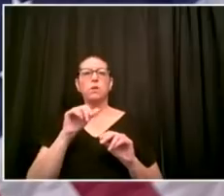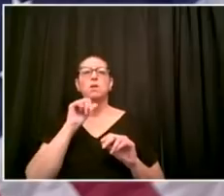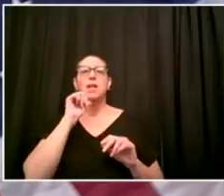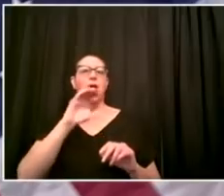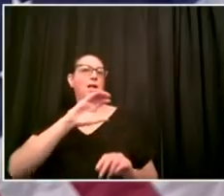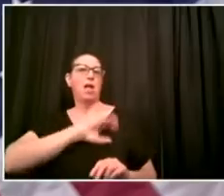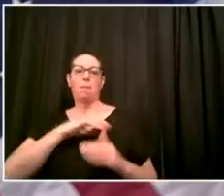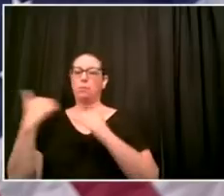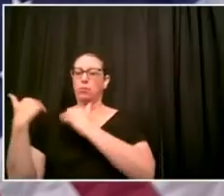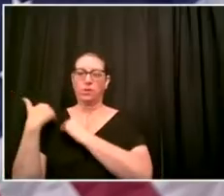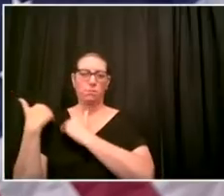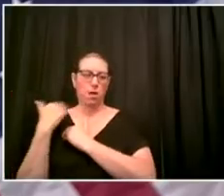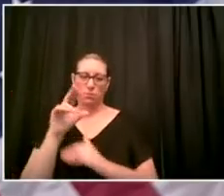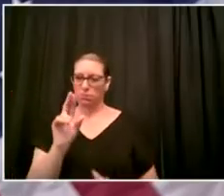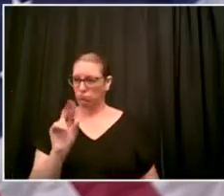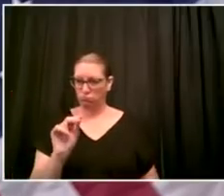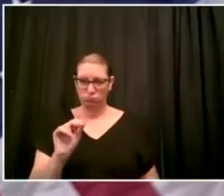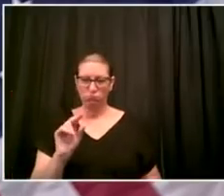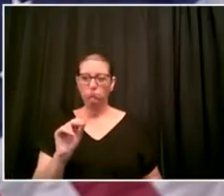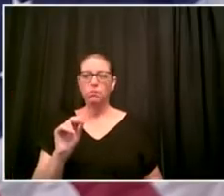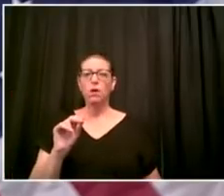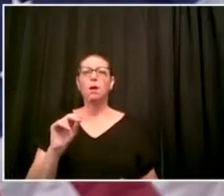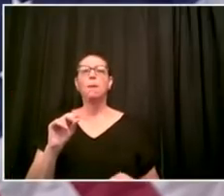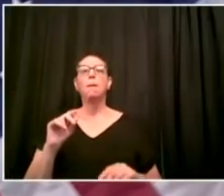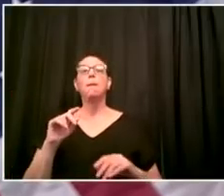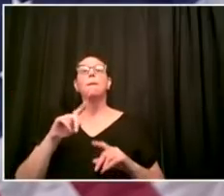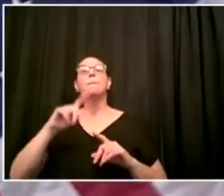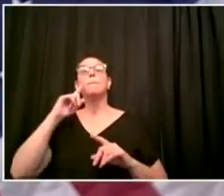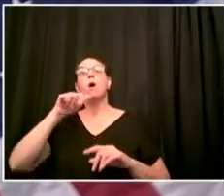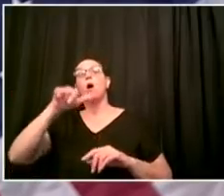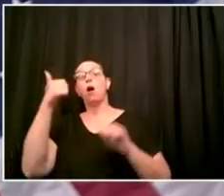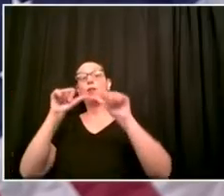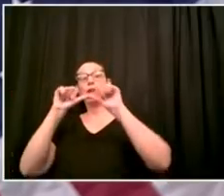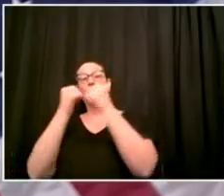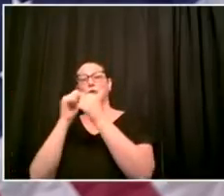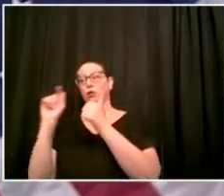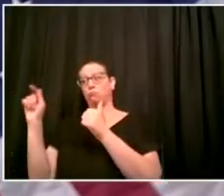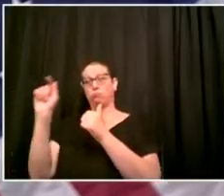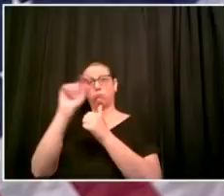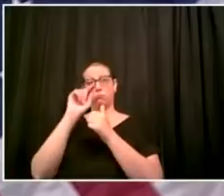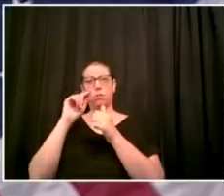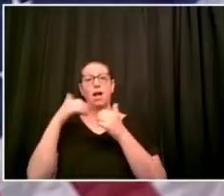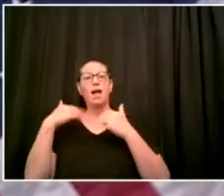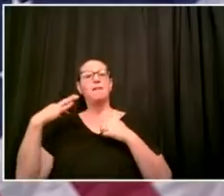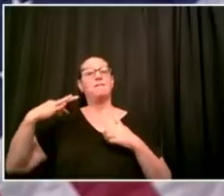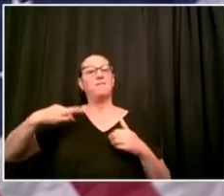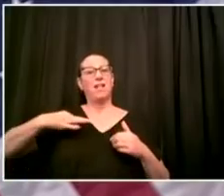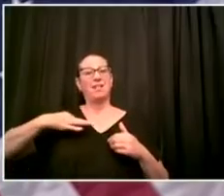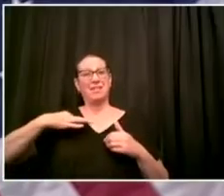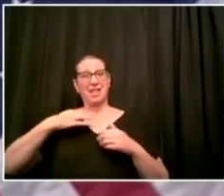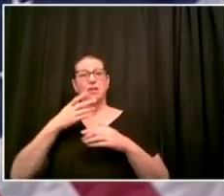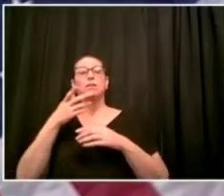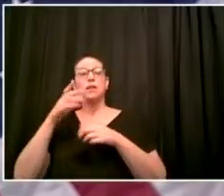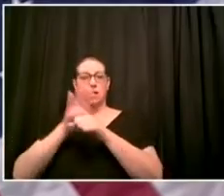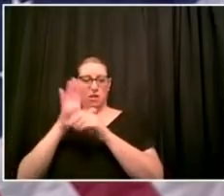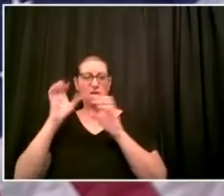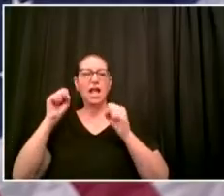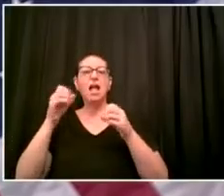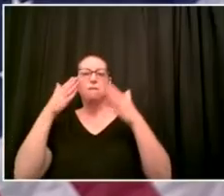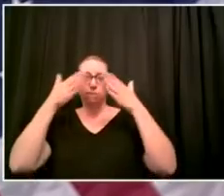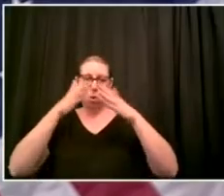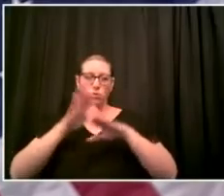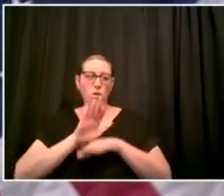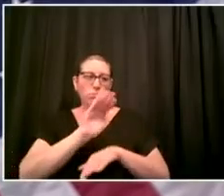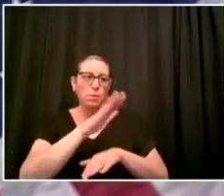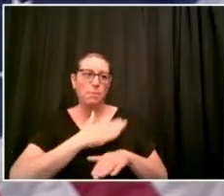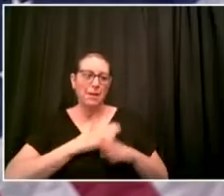they would focus on, not the actual social distancing or face covering itself. They're getting out of that work. That's going to be